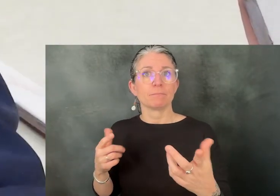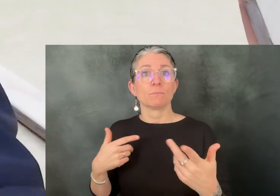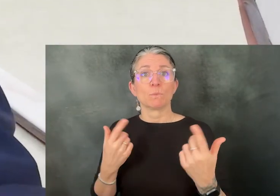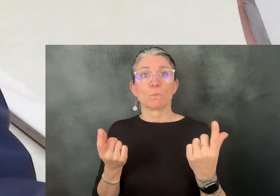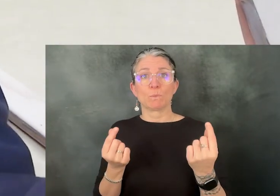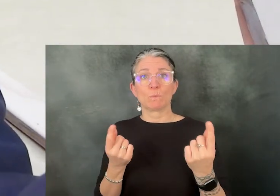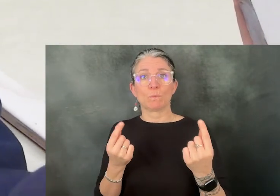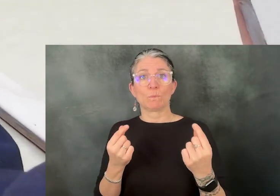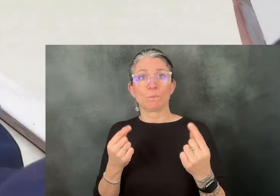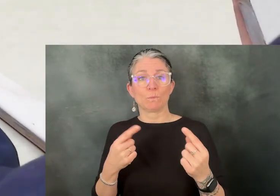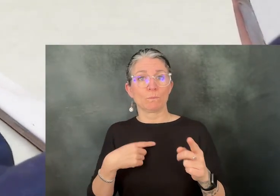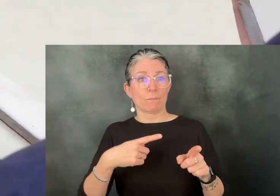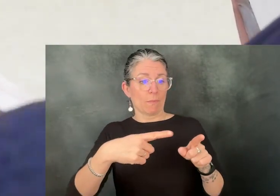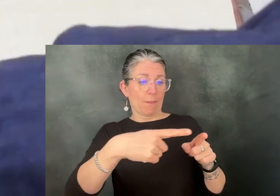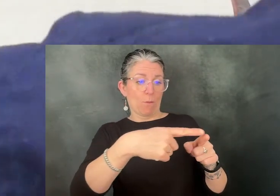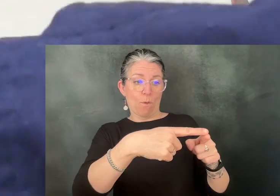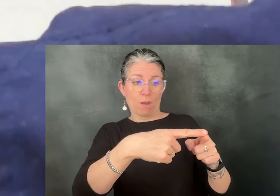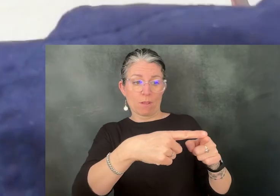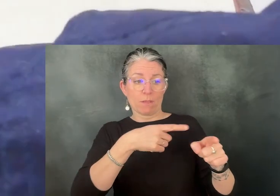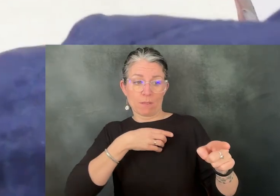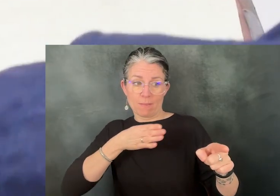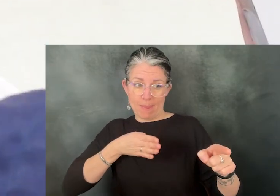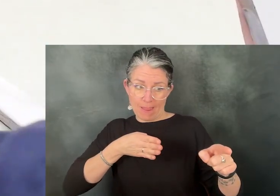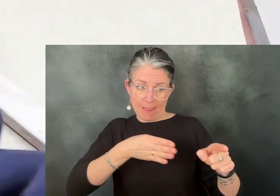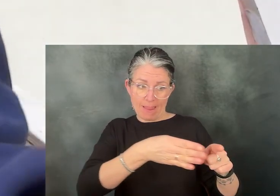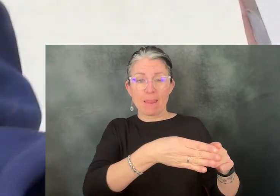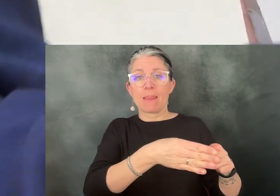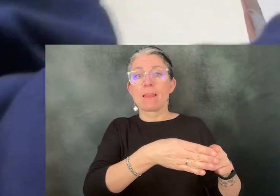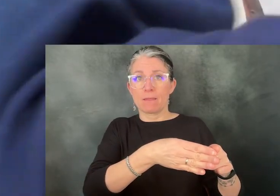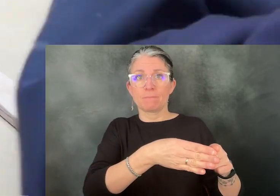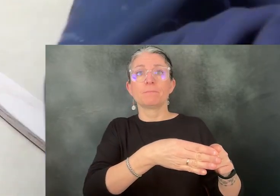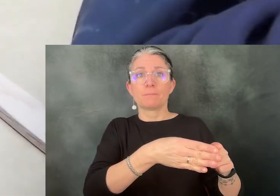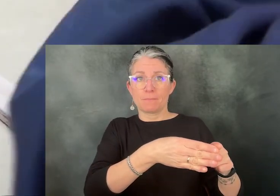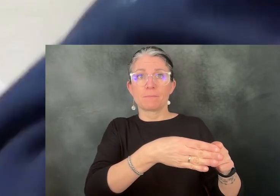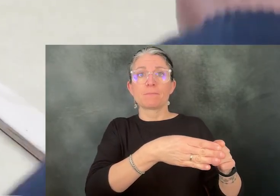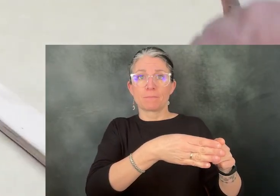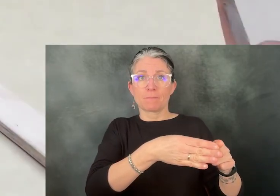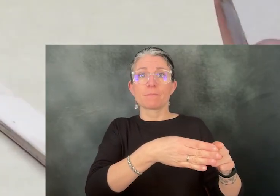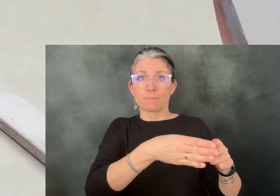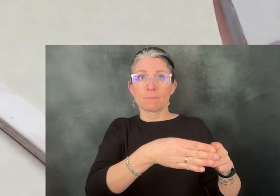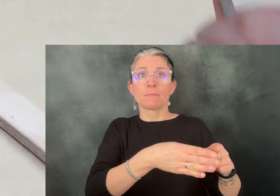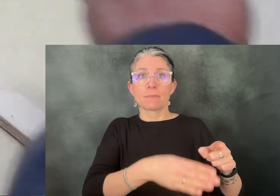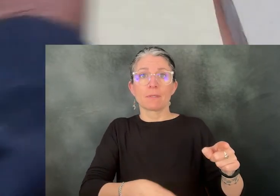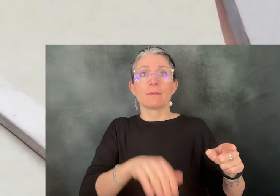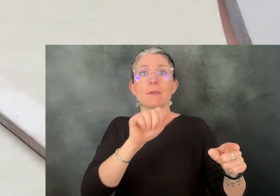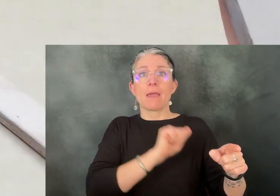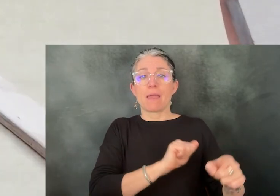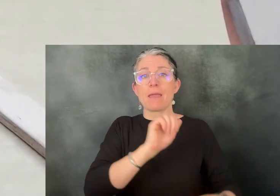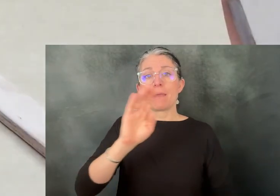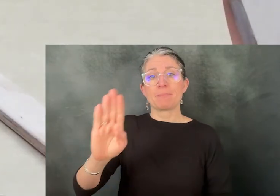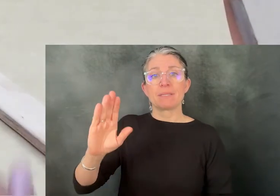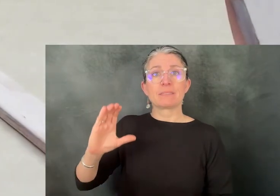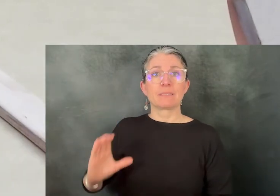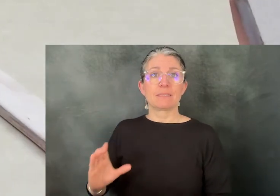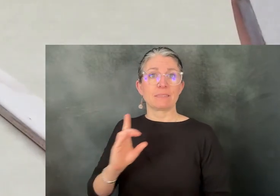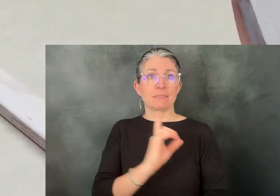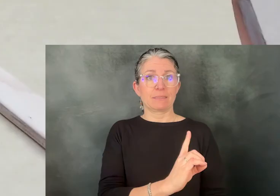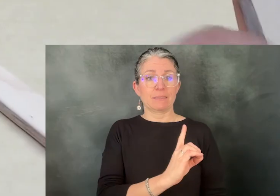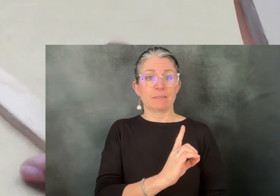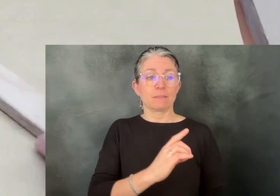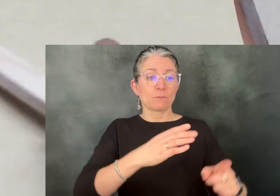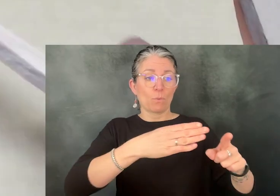ticking stick and we want to go to point A, point B, C, D, and finally point